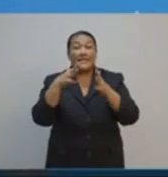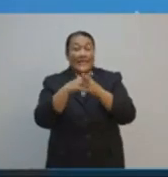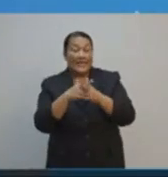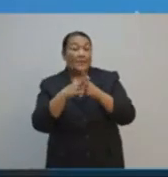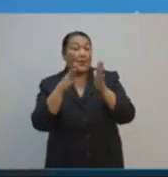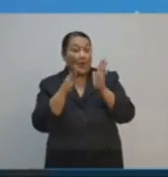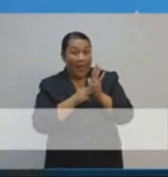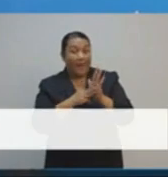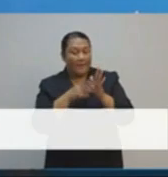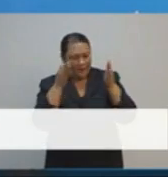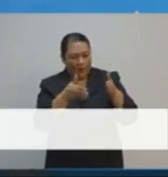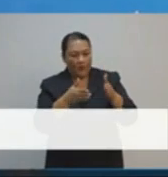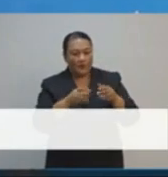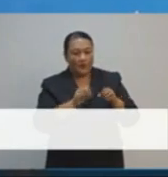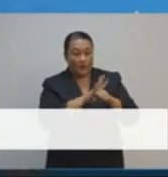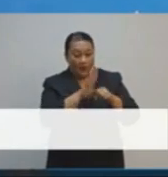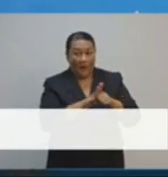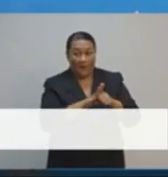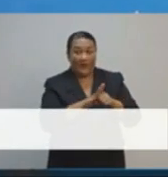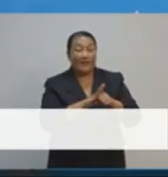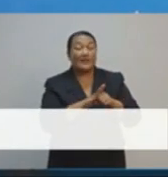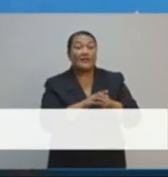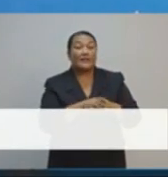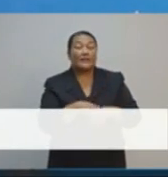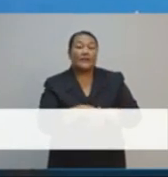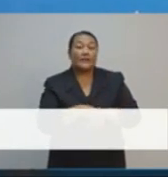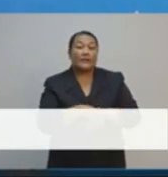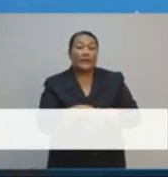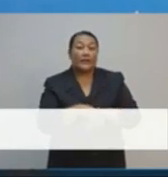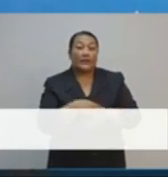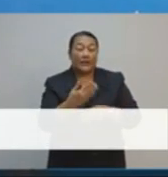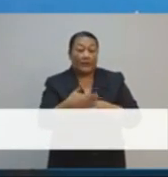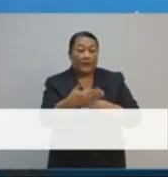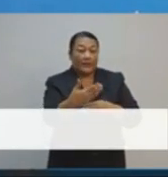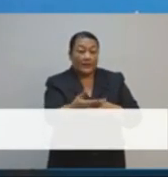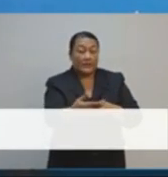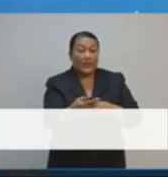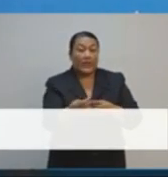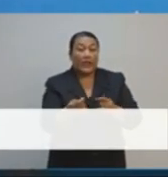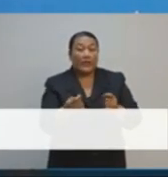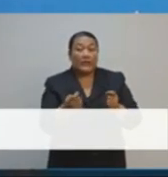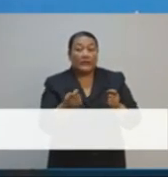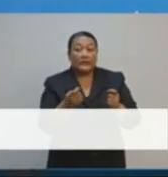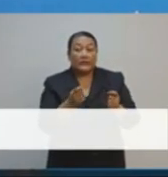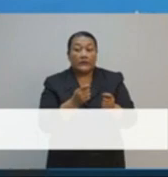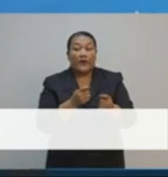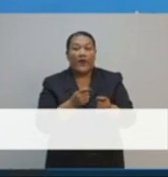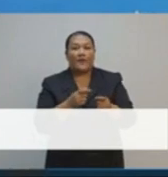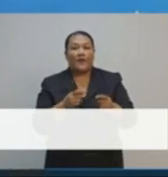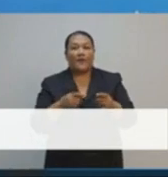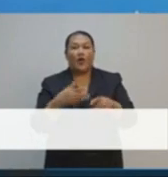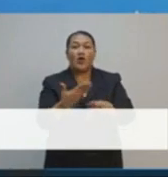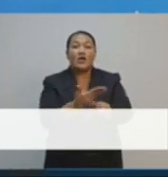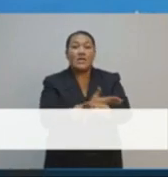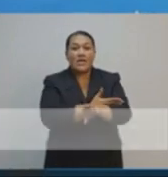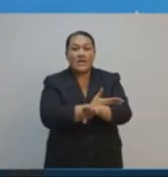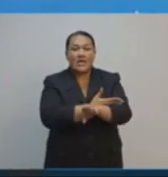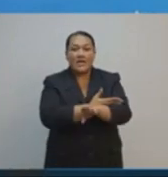over the next few days, we'll transition into the green hospital, looking to look